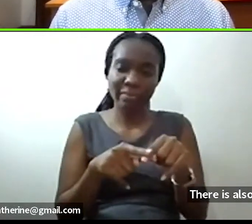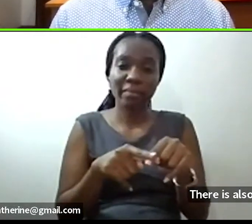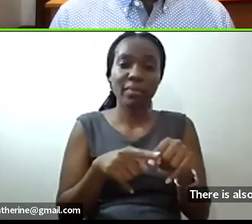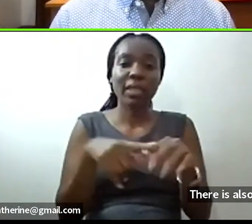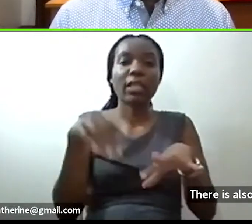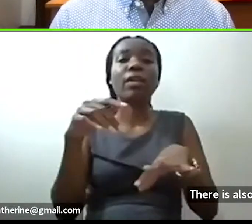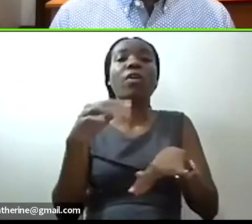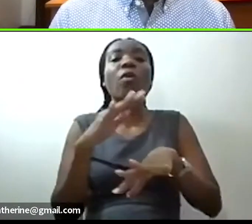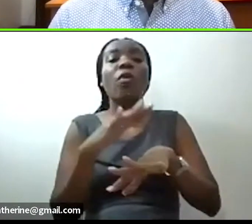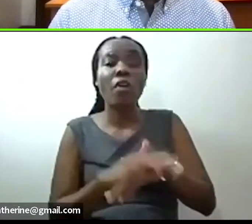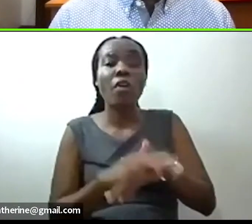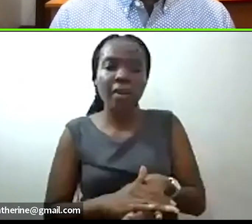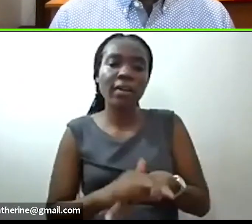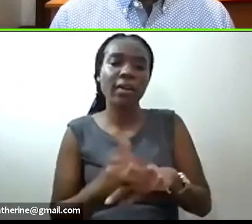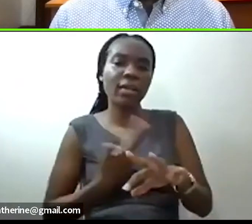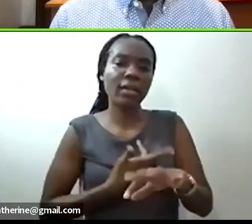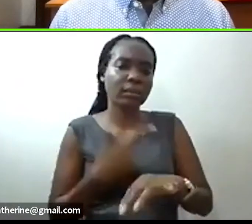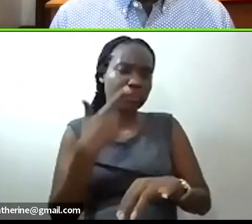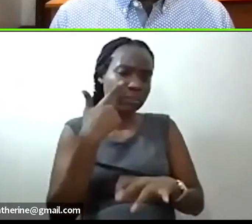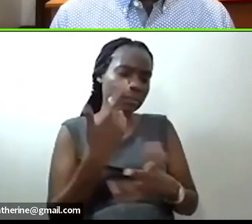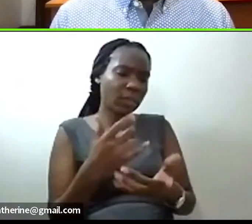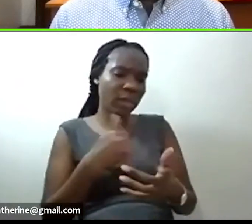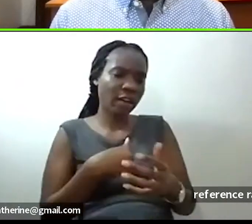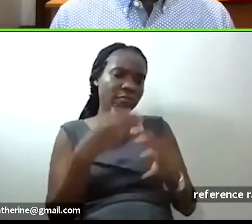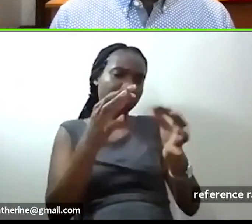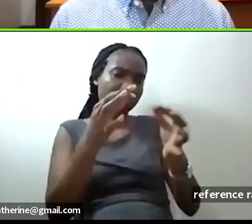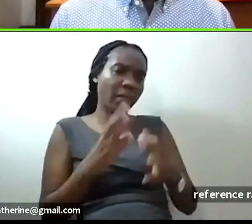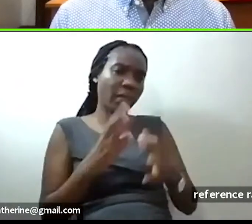rate, which is usually the Treasury bill rate.